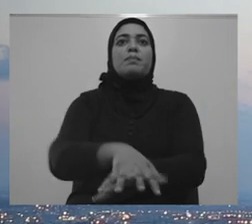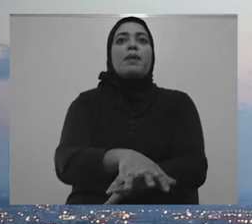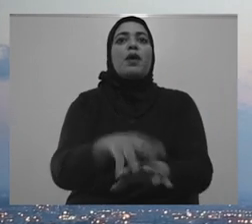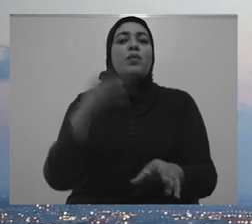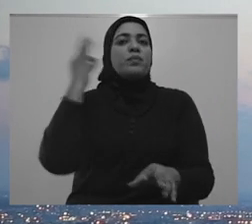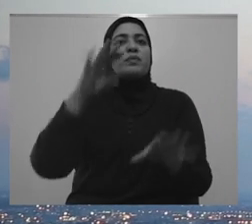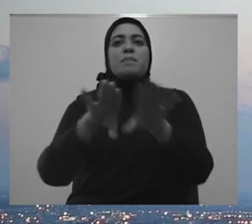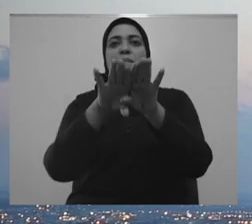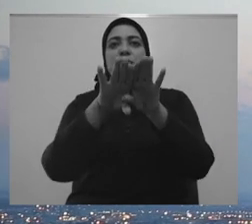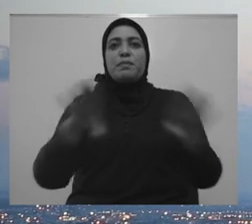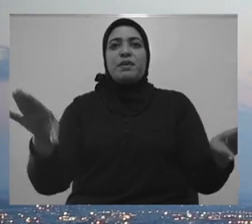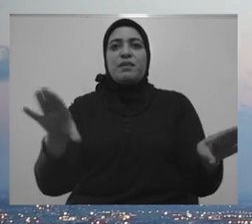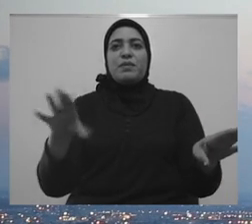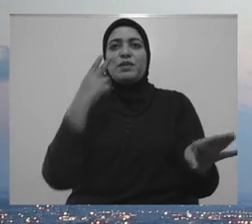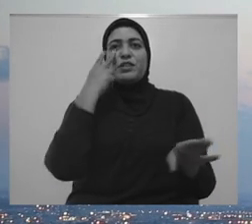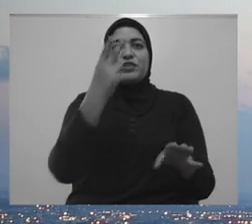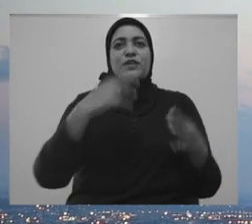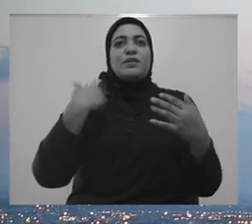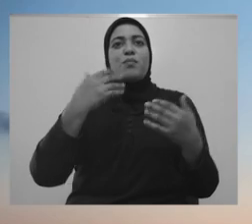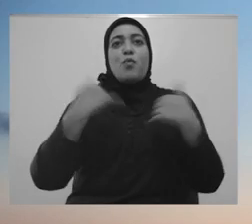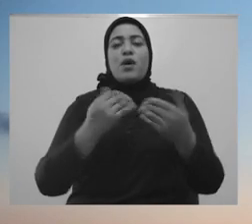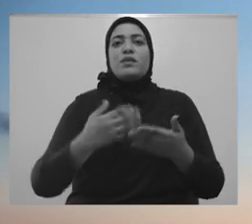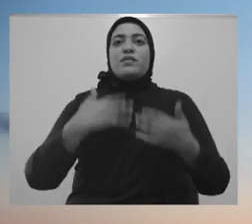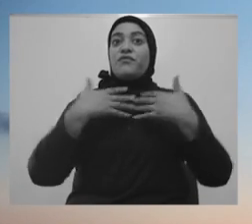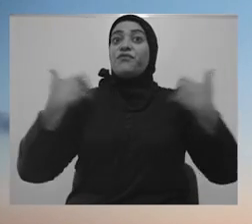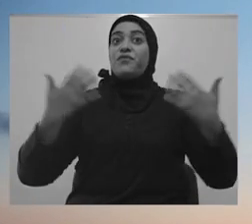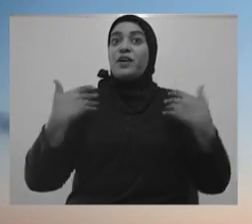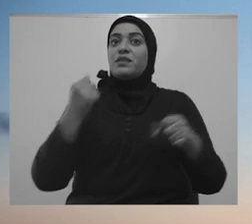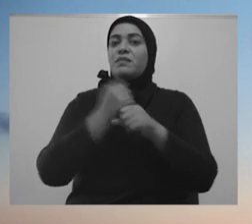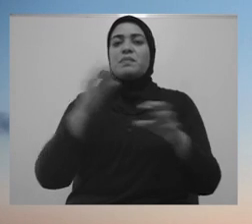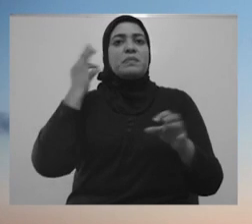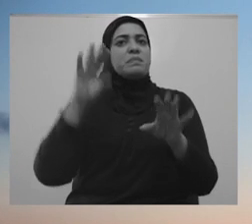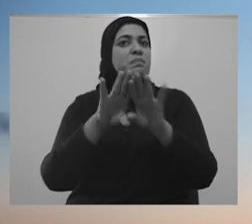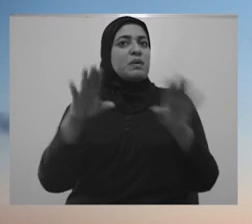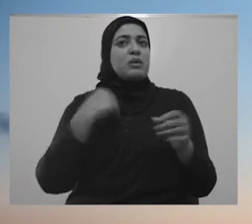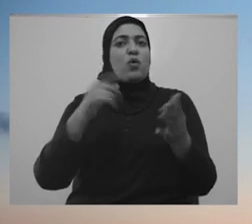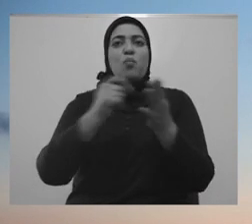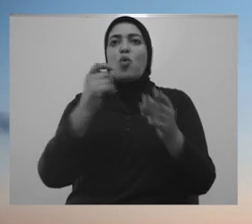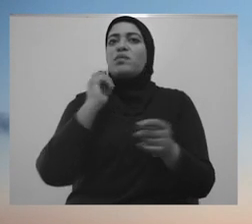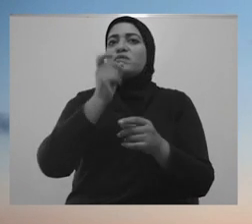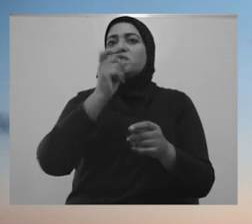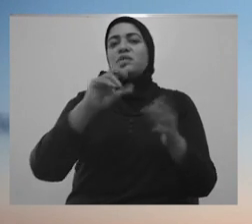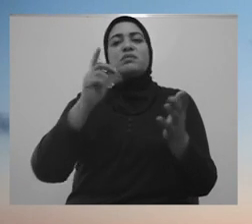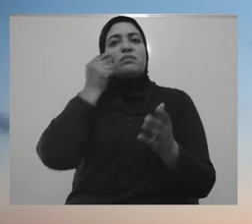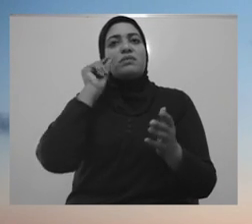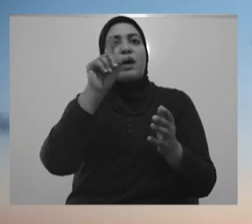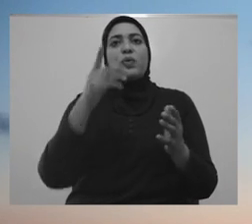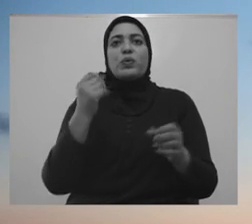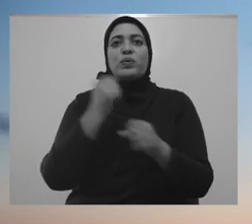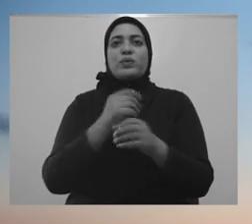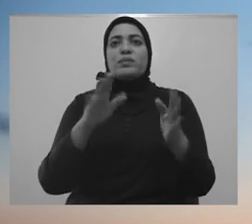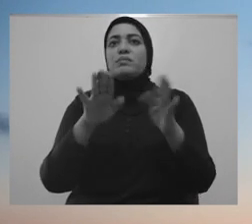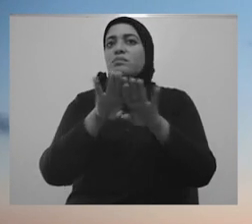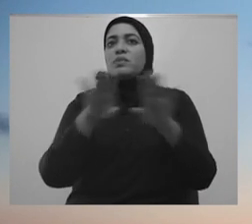on society and on citizens so that all the laws and everything written on the ground are applied on the terror.